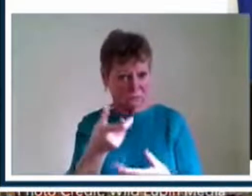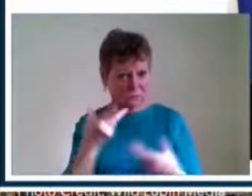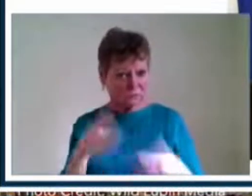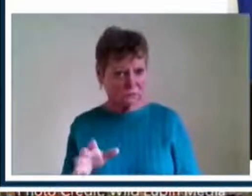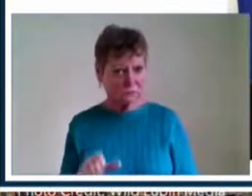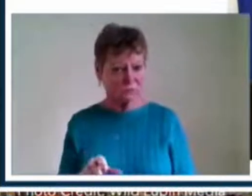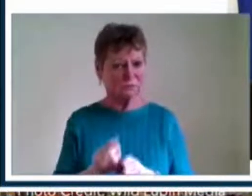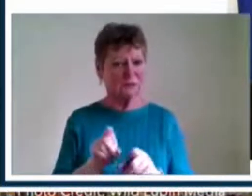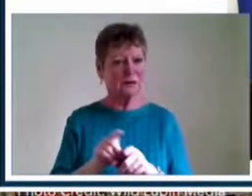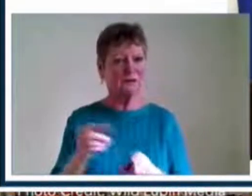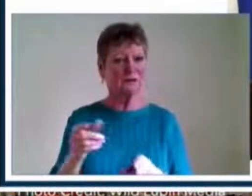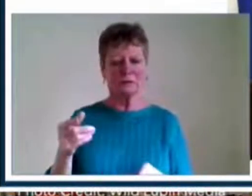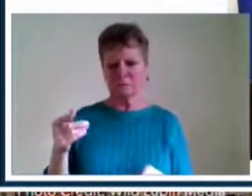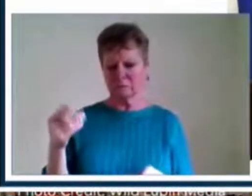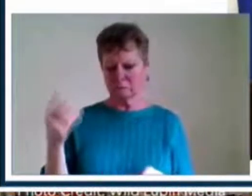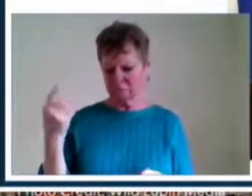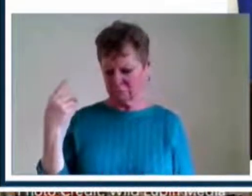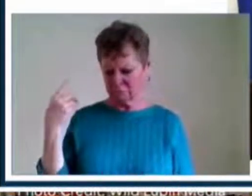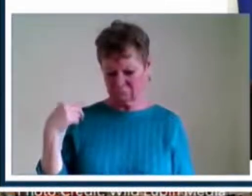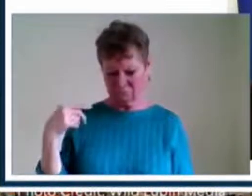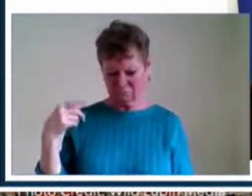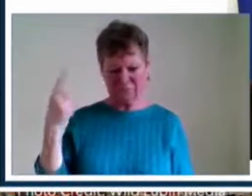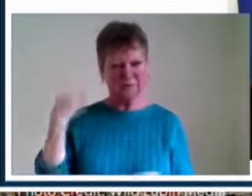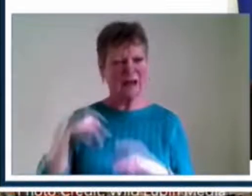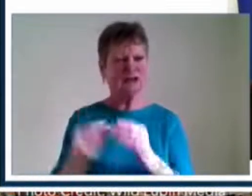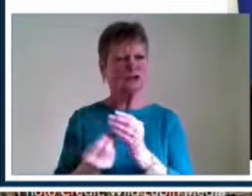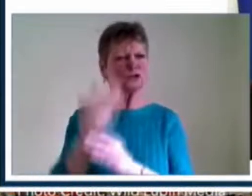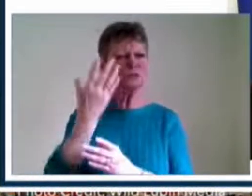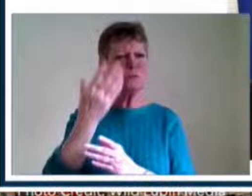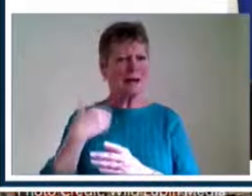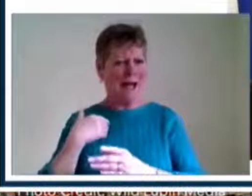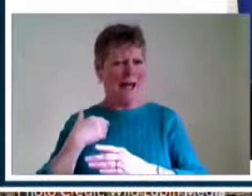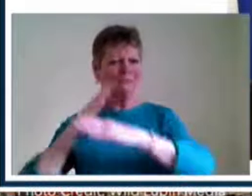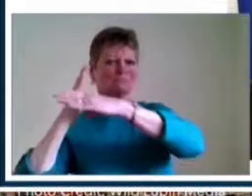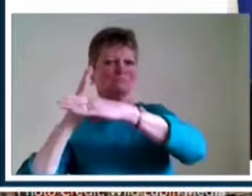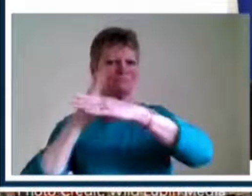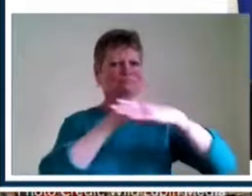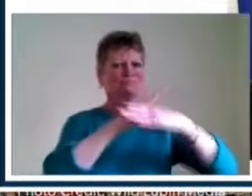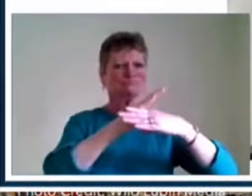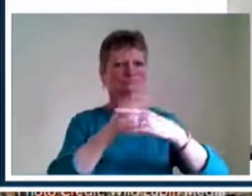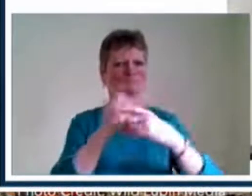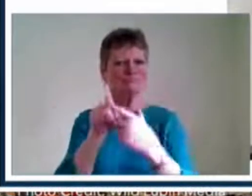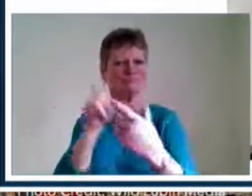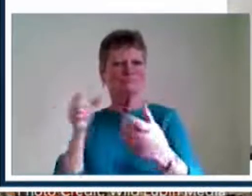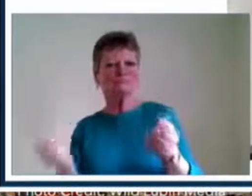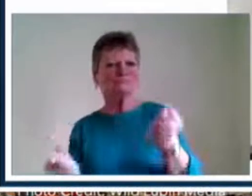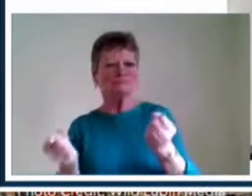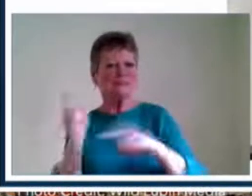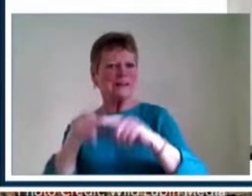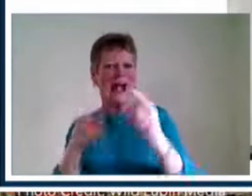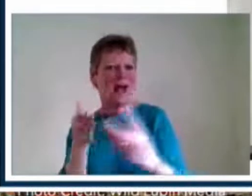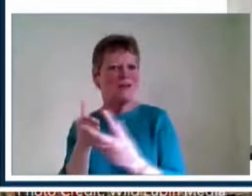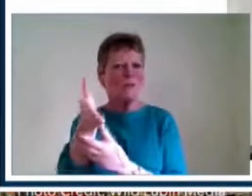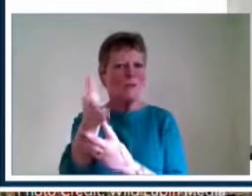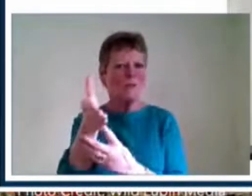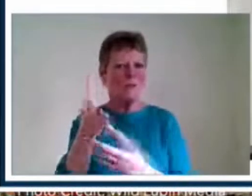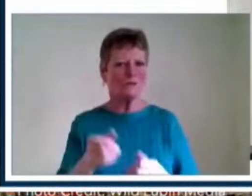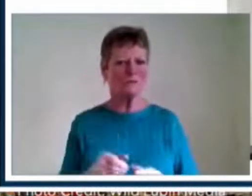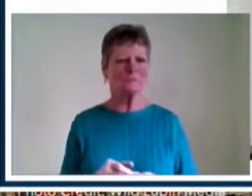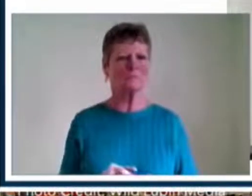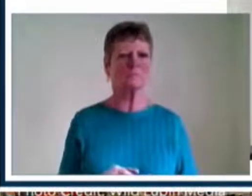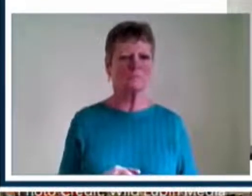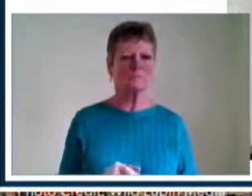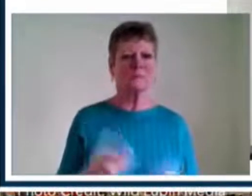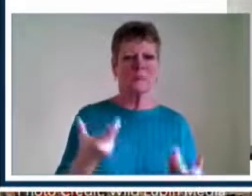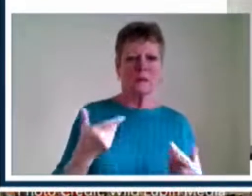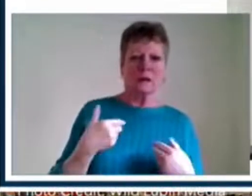had, I think it was last spring? Obviously, I don't give direction to the police on how to uphold